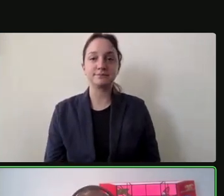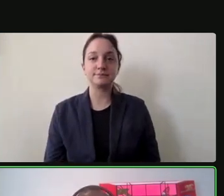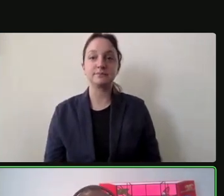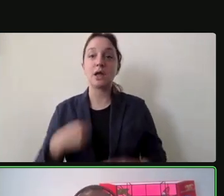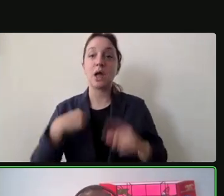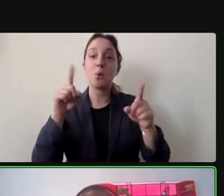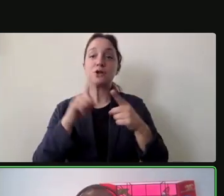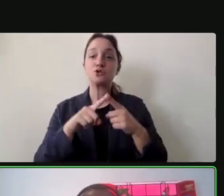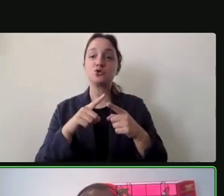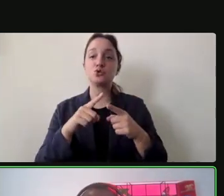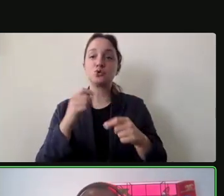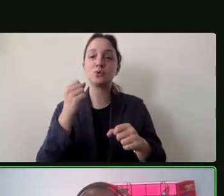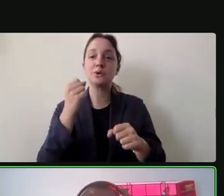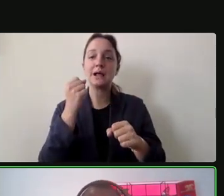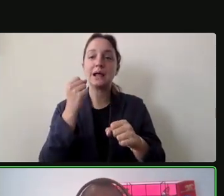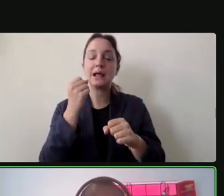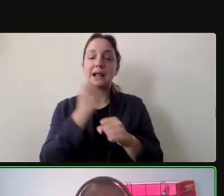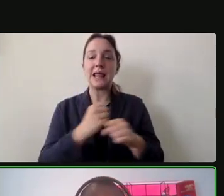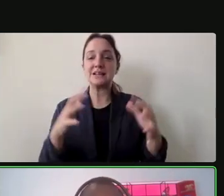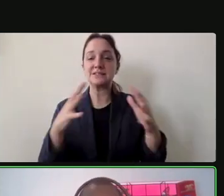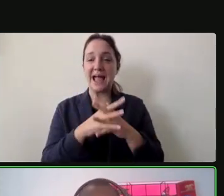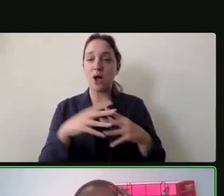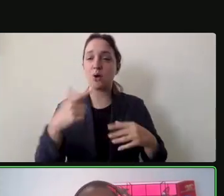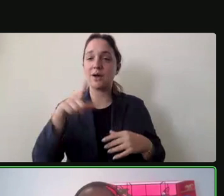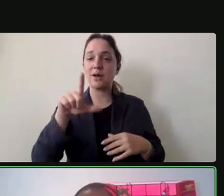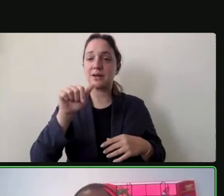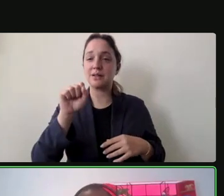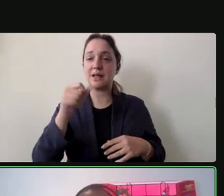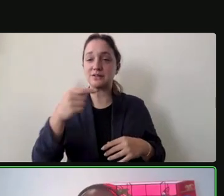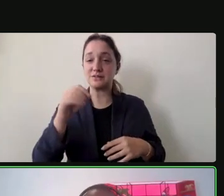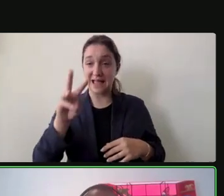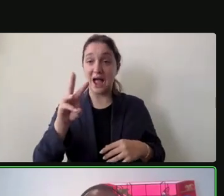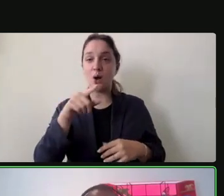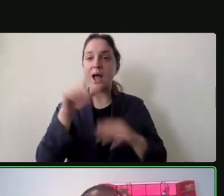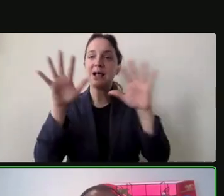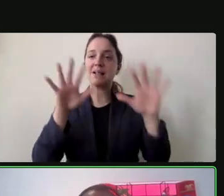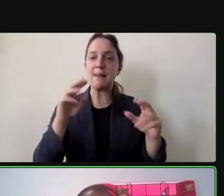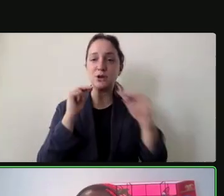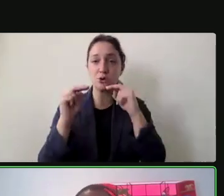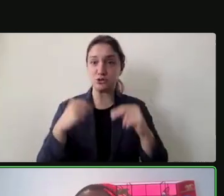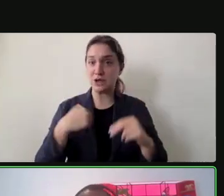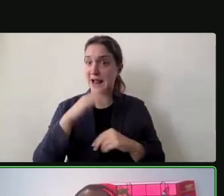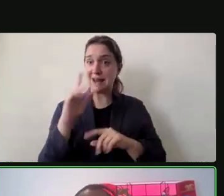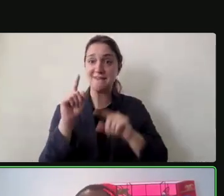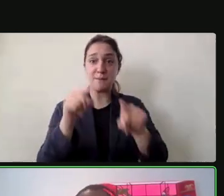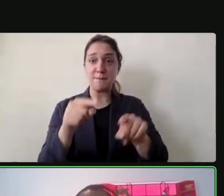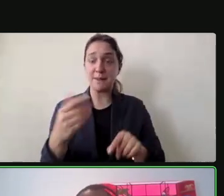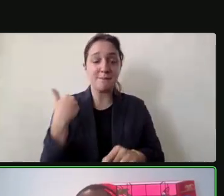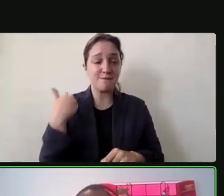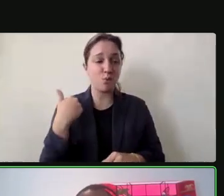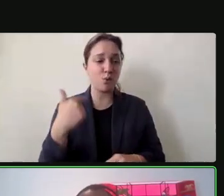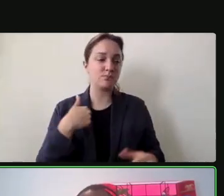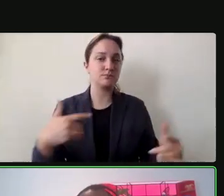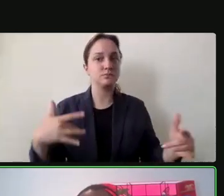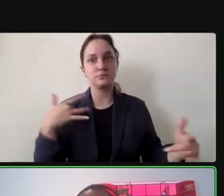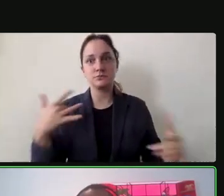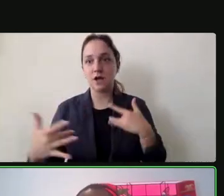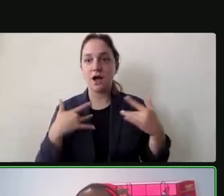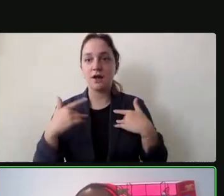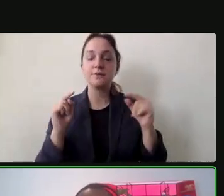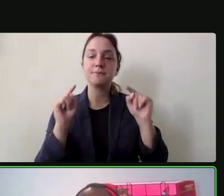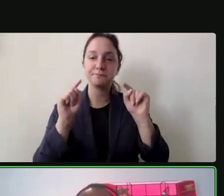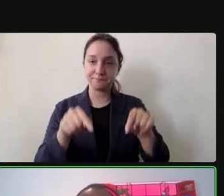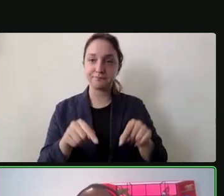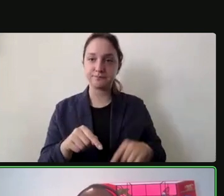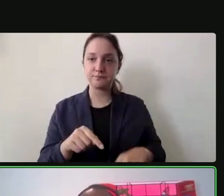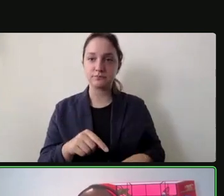Glasgow. I went to the climate negotiations for the first time. I'd never been. I was really excited. And it